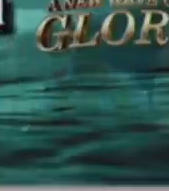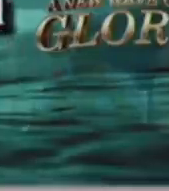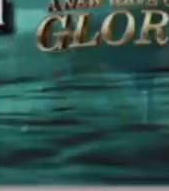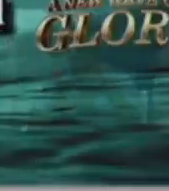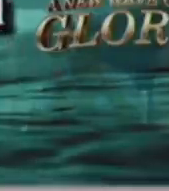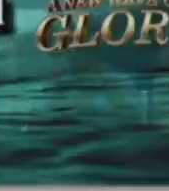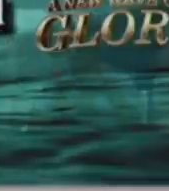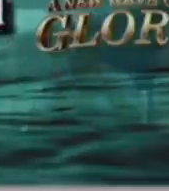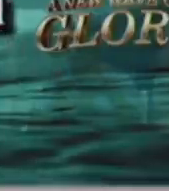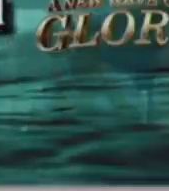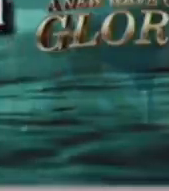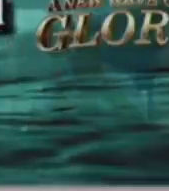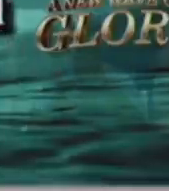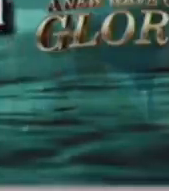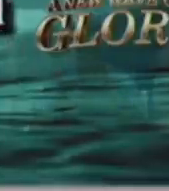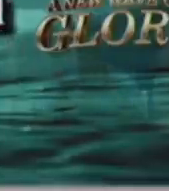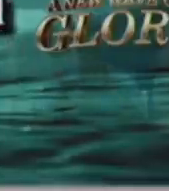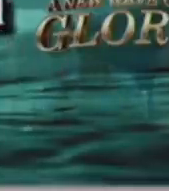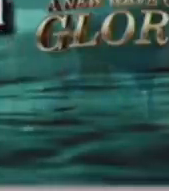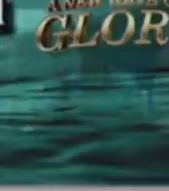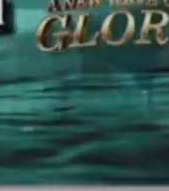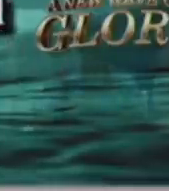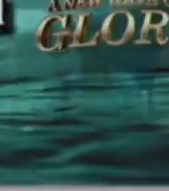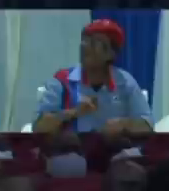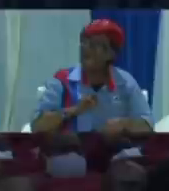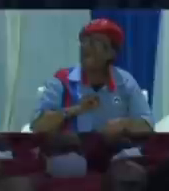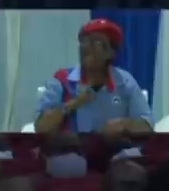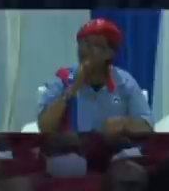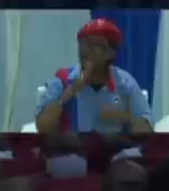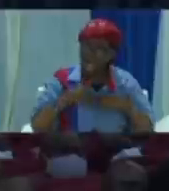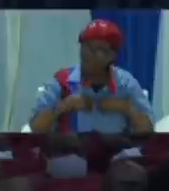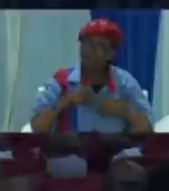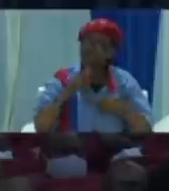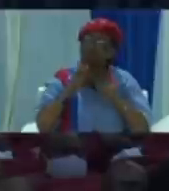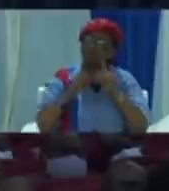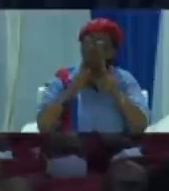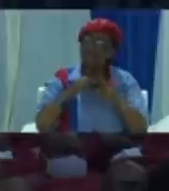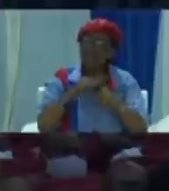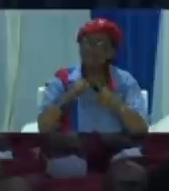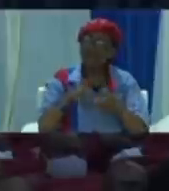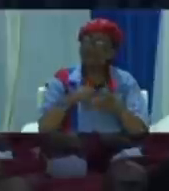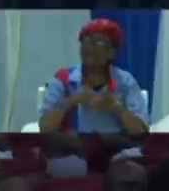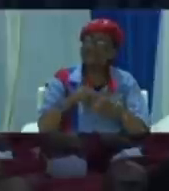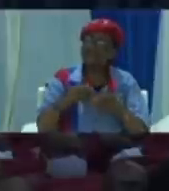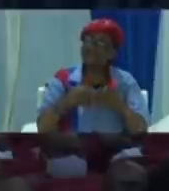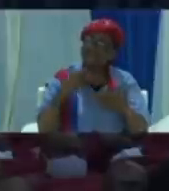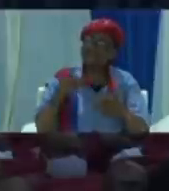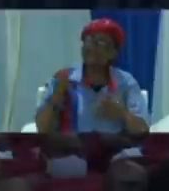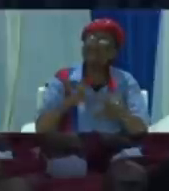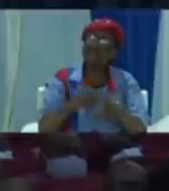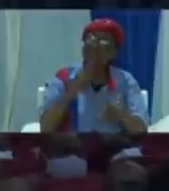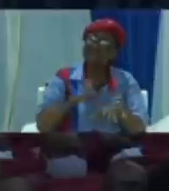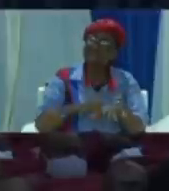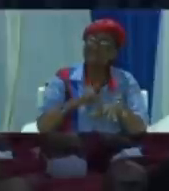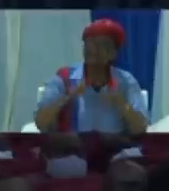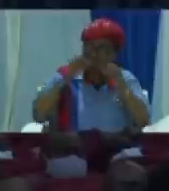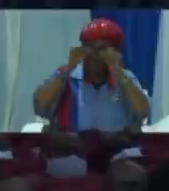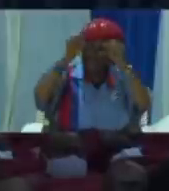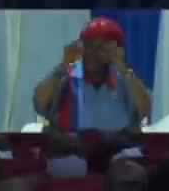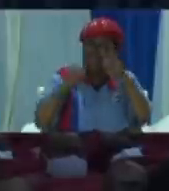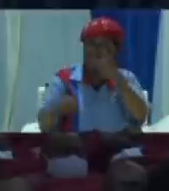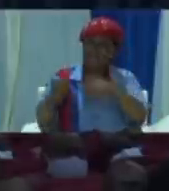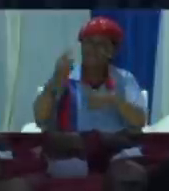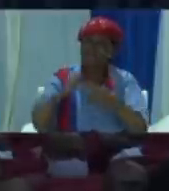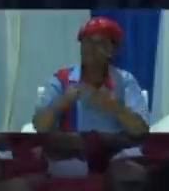Actually, I've talked about this before. The first time a president came to the